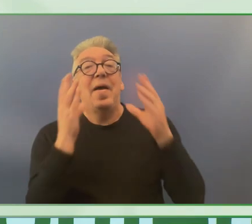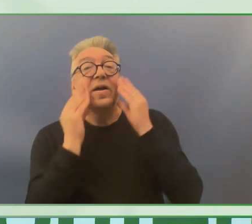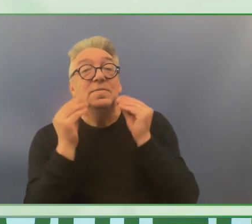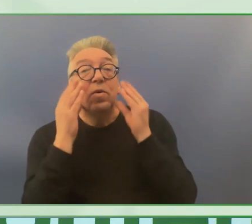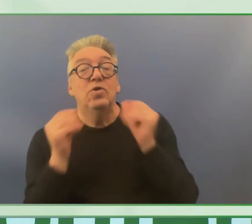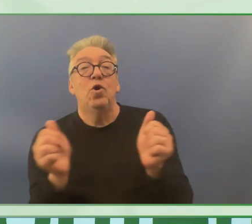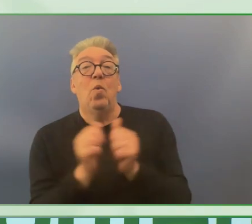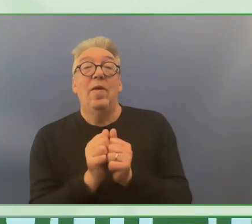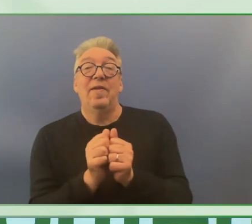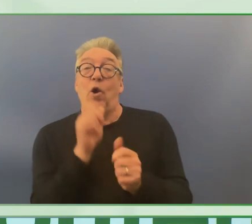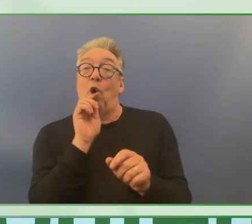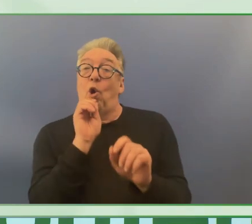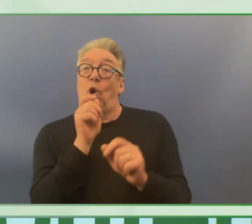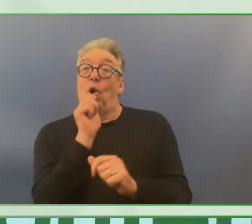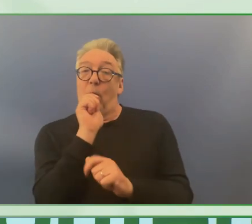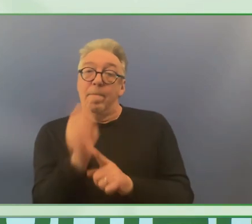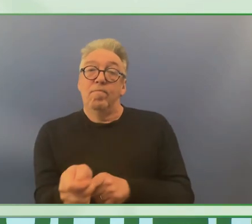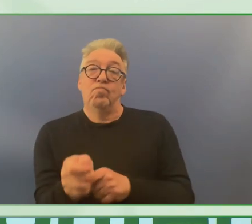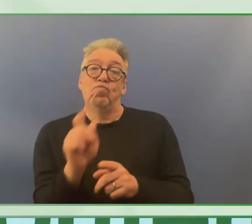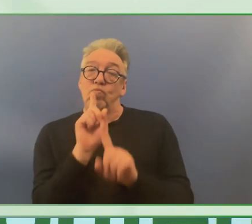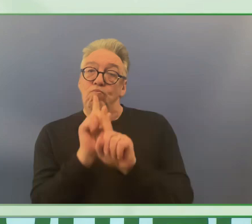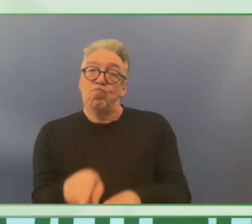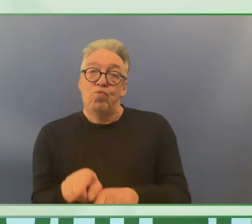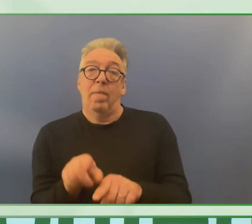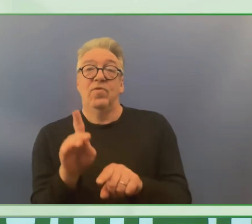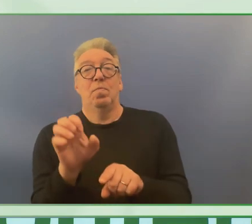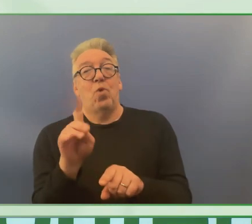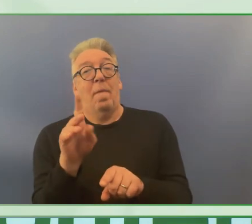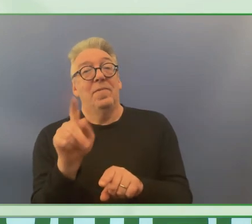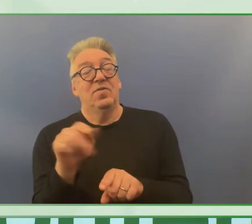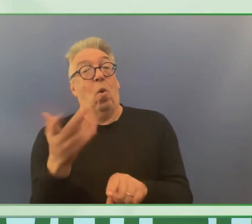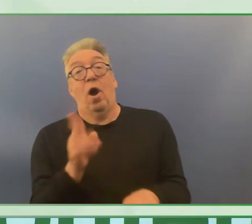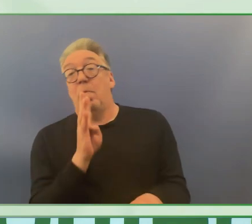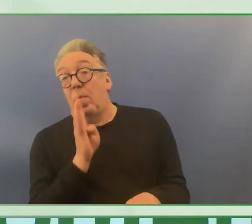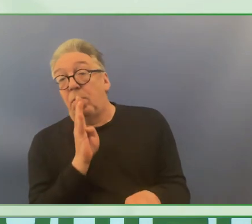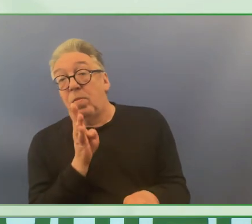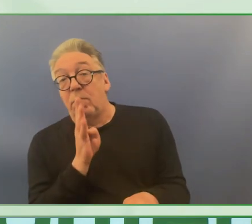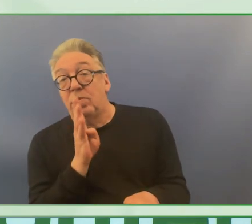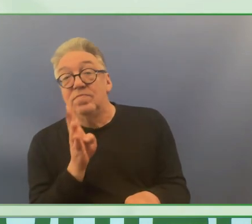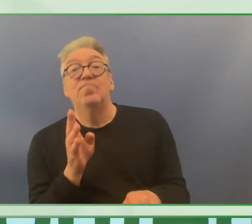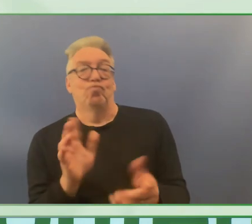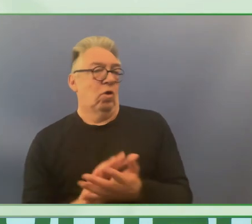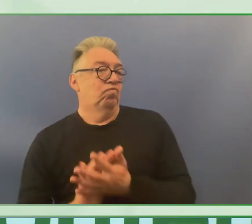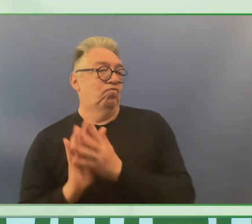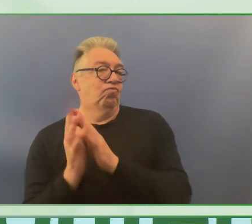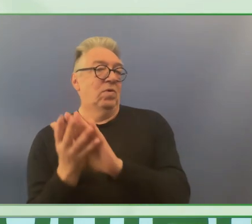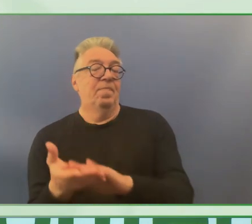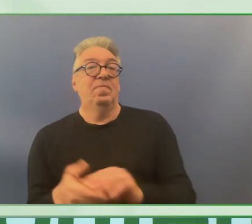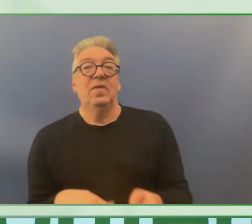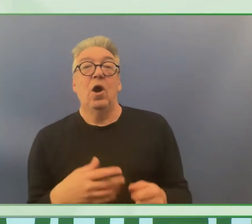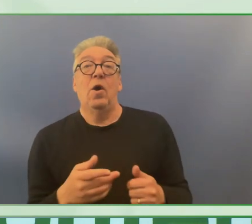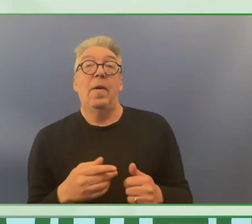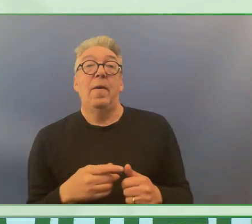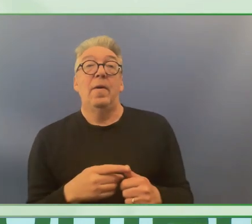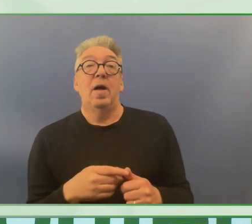technology evolved, we also learned that where possible, having multiple input forms and multiple